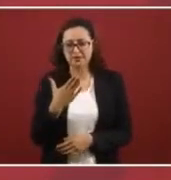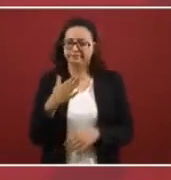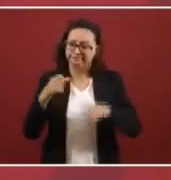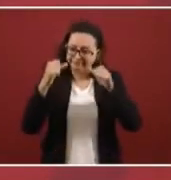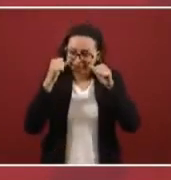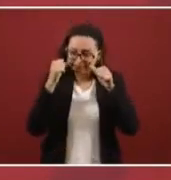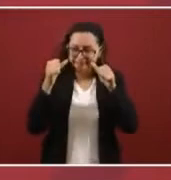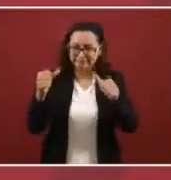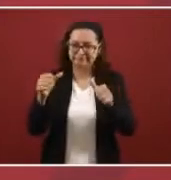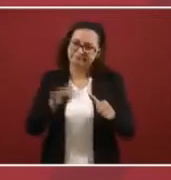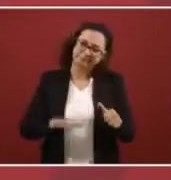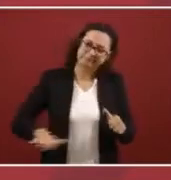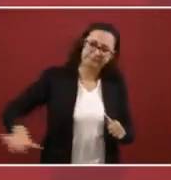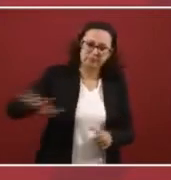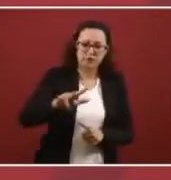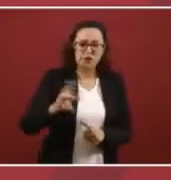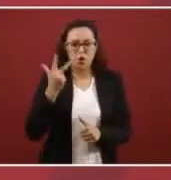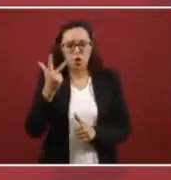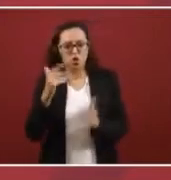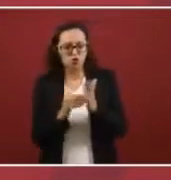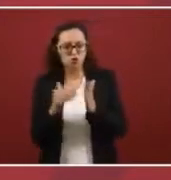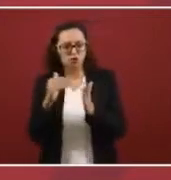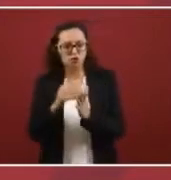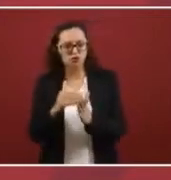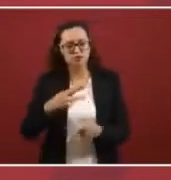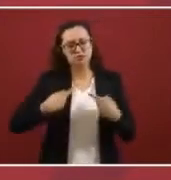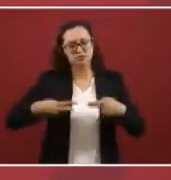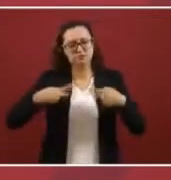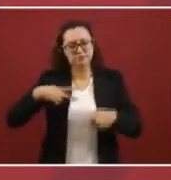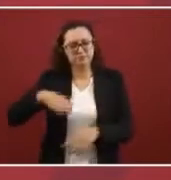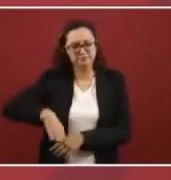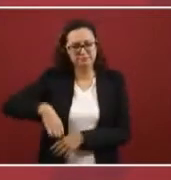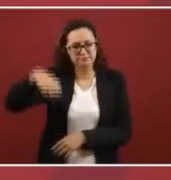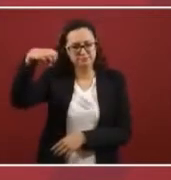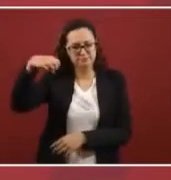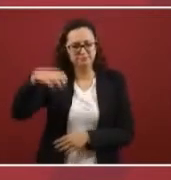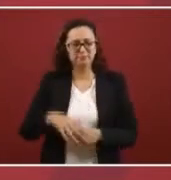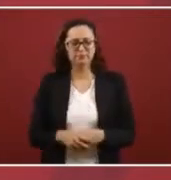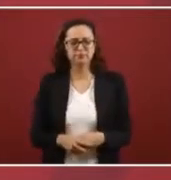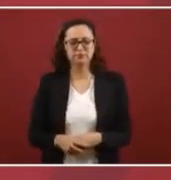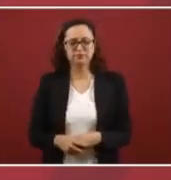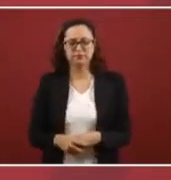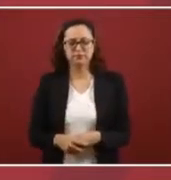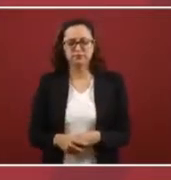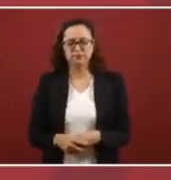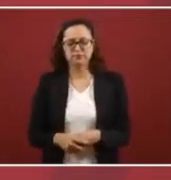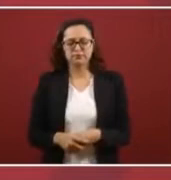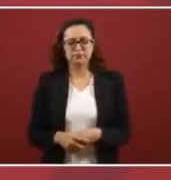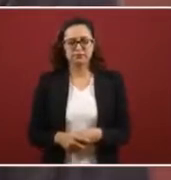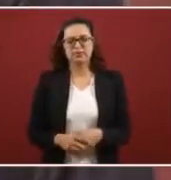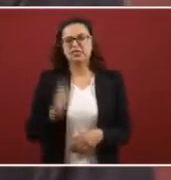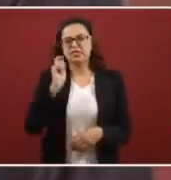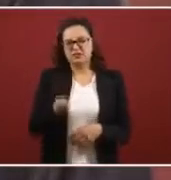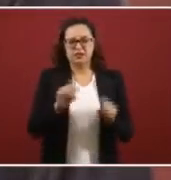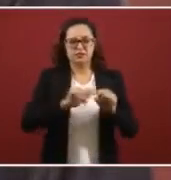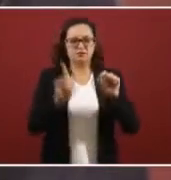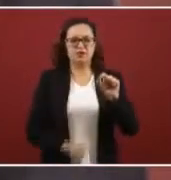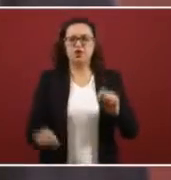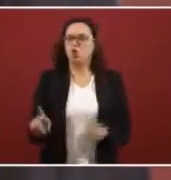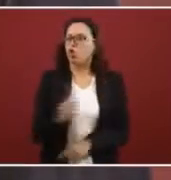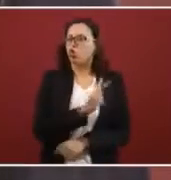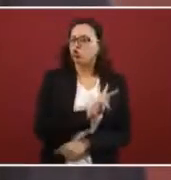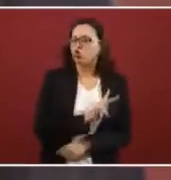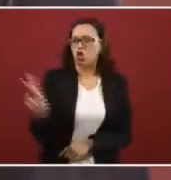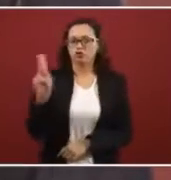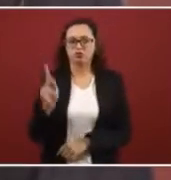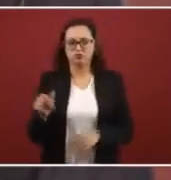that they attend 8 million of adults, older adults. All the older